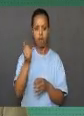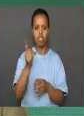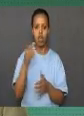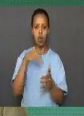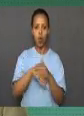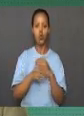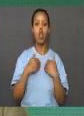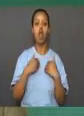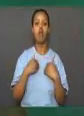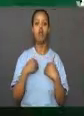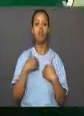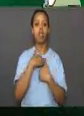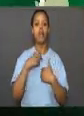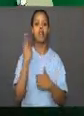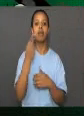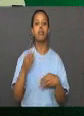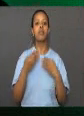to animals.